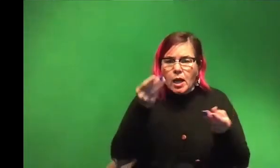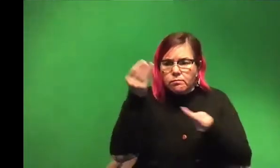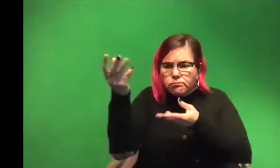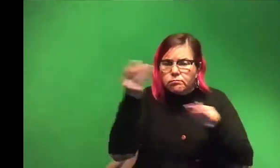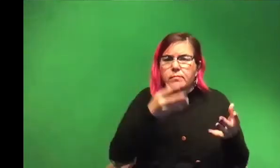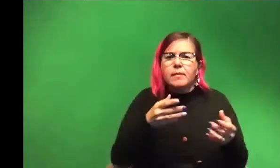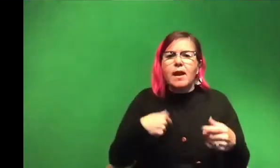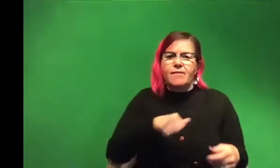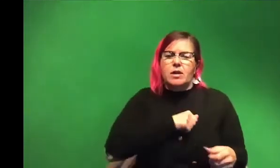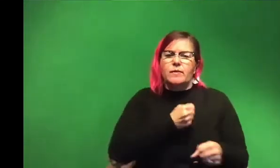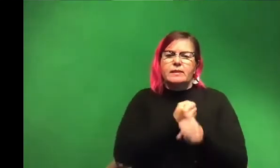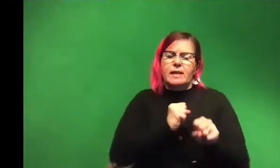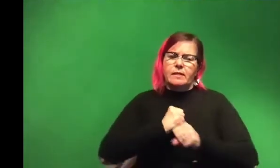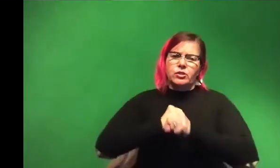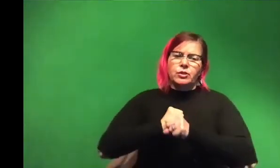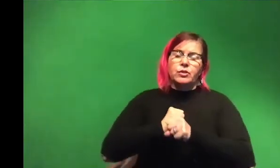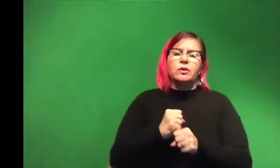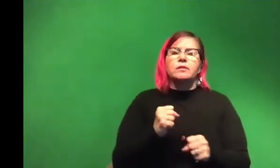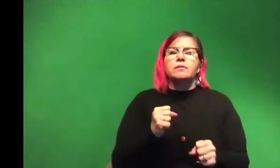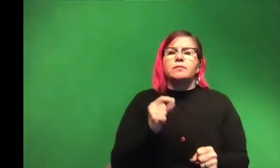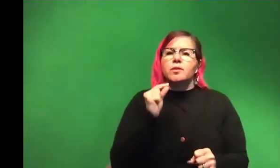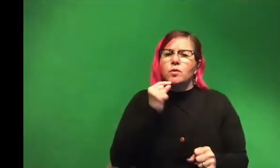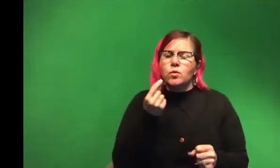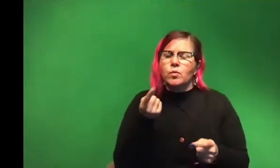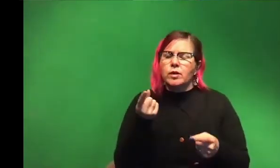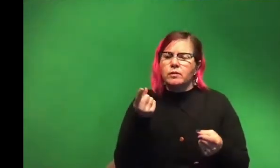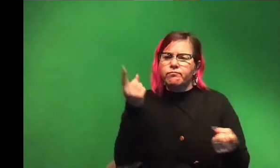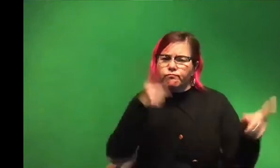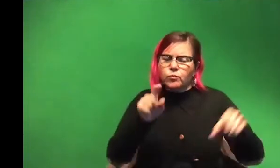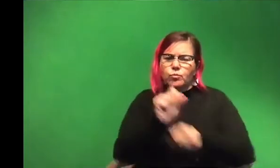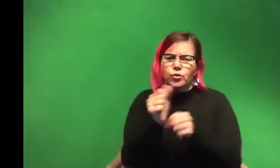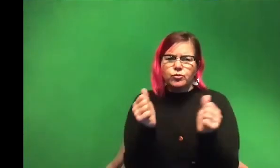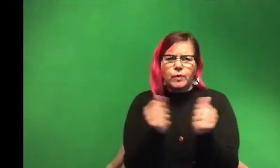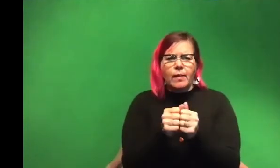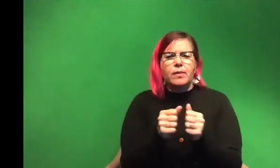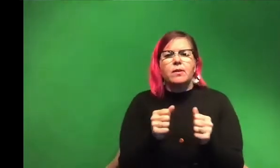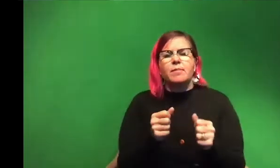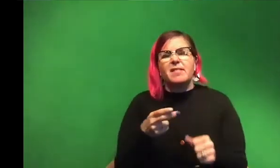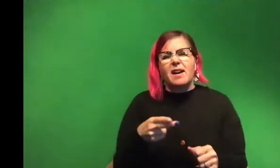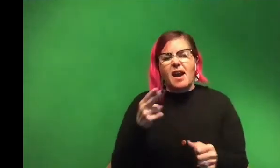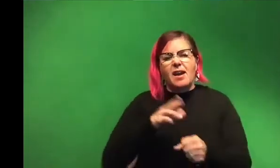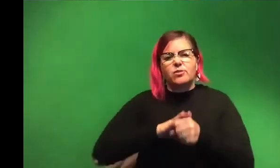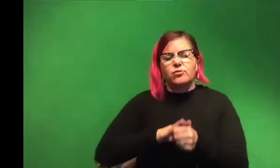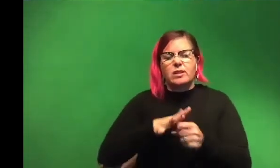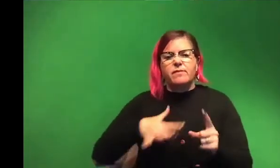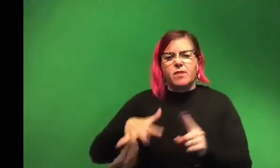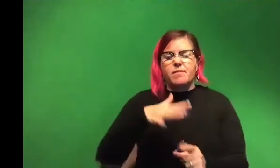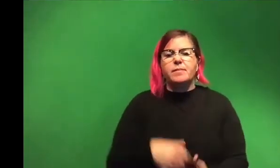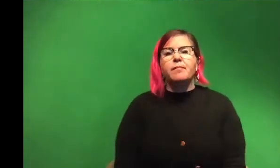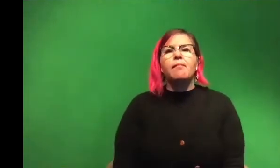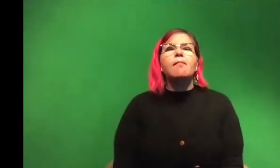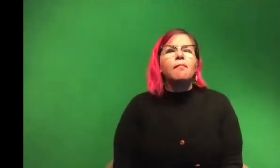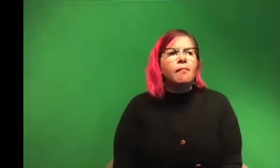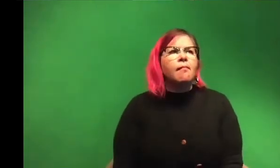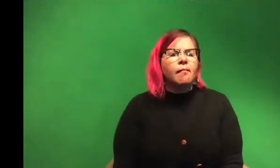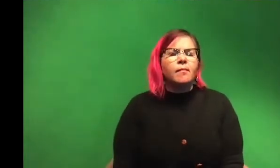attitude of safety and security, and it's really cool when they work in tandem. But again, that is a higher stress environment. Whoa, that sounds